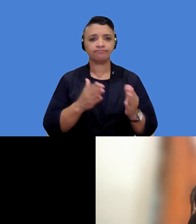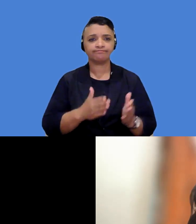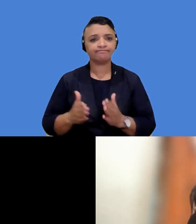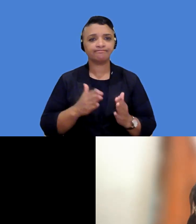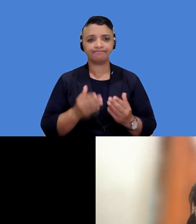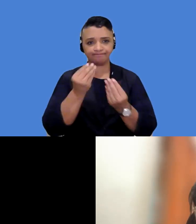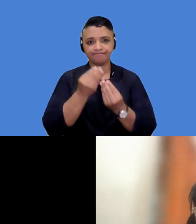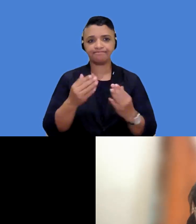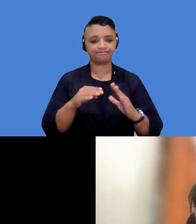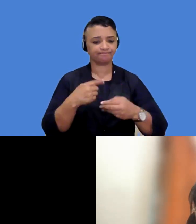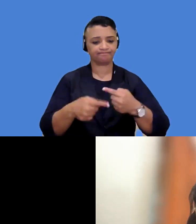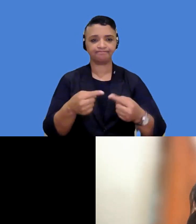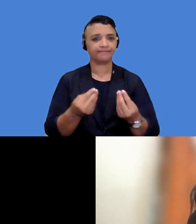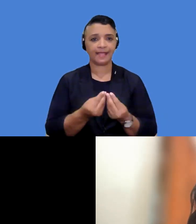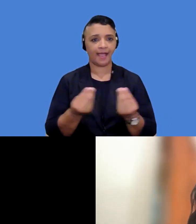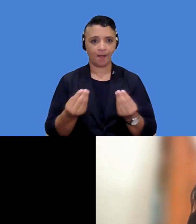announcements for this webinar.